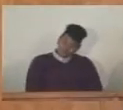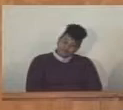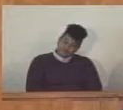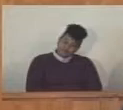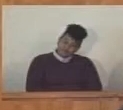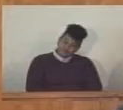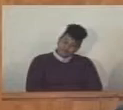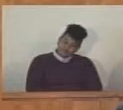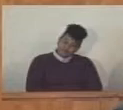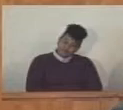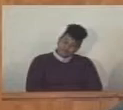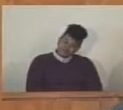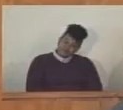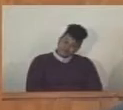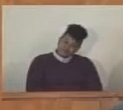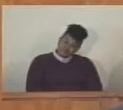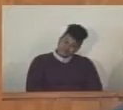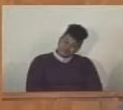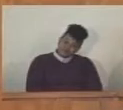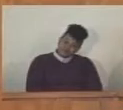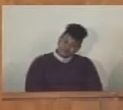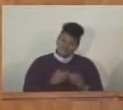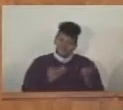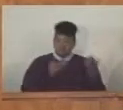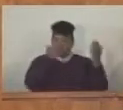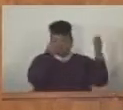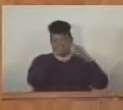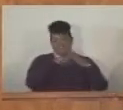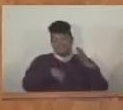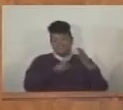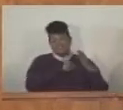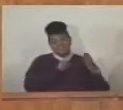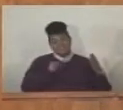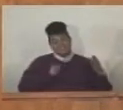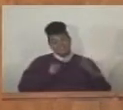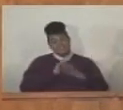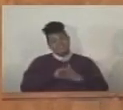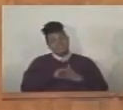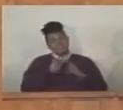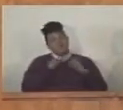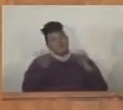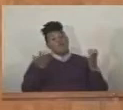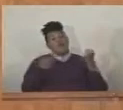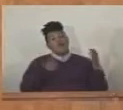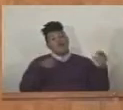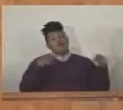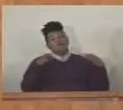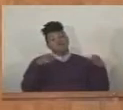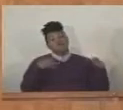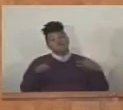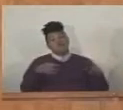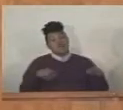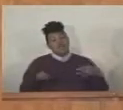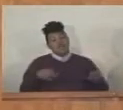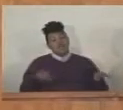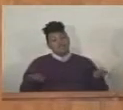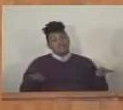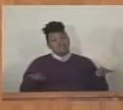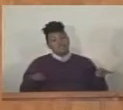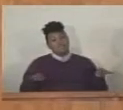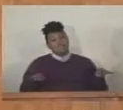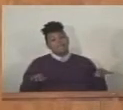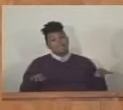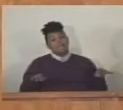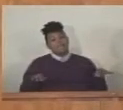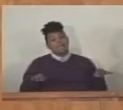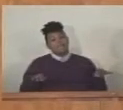I made some proposals in the Senate. What I described as, let me suggest, then I said,